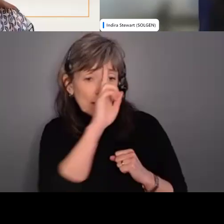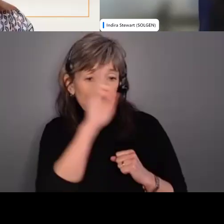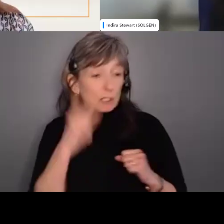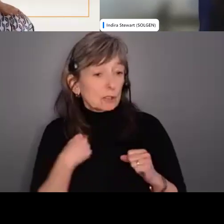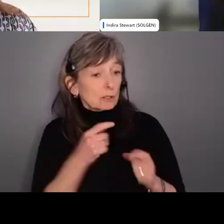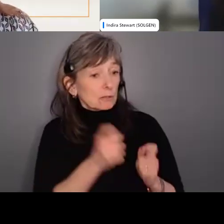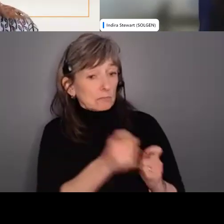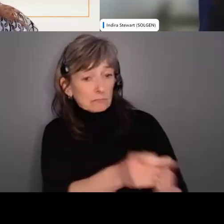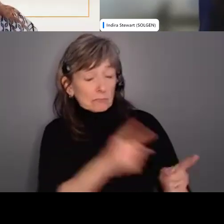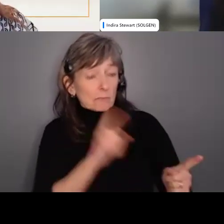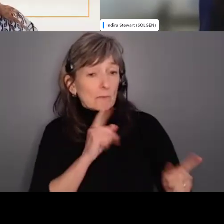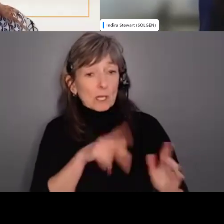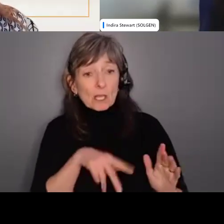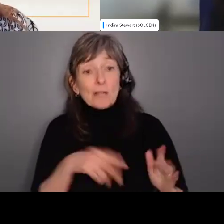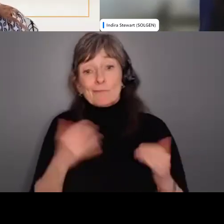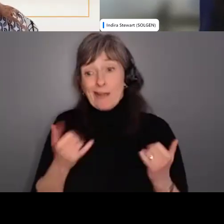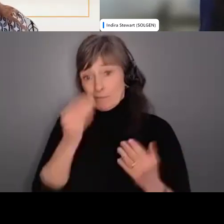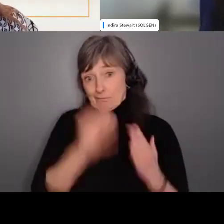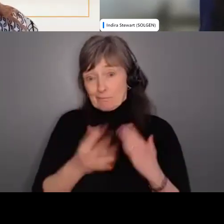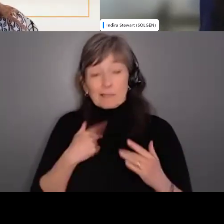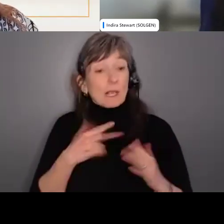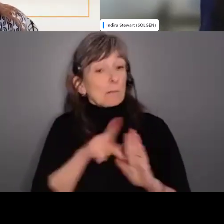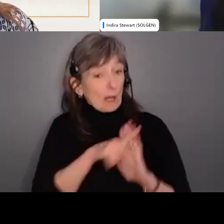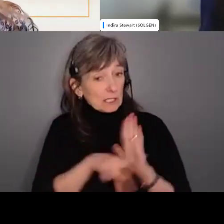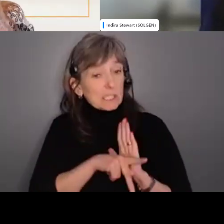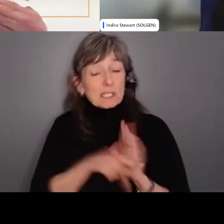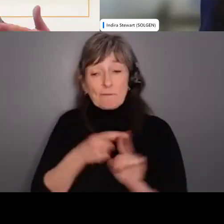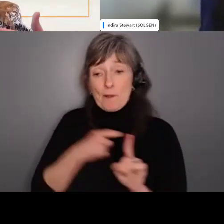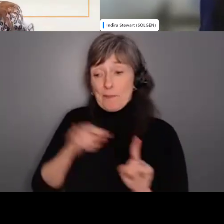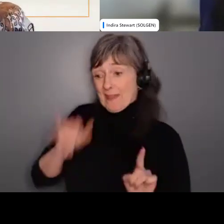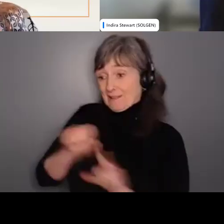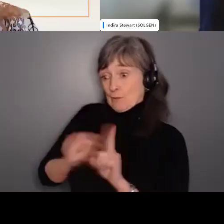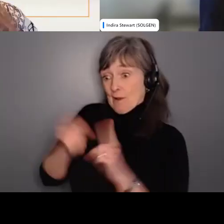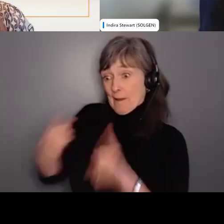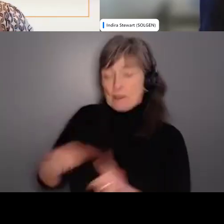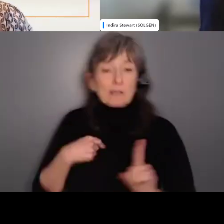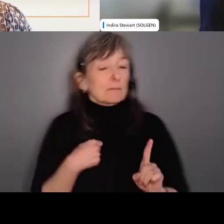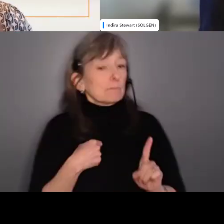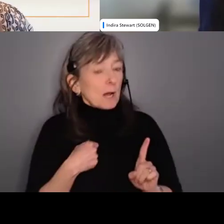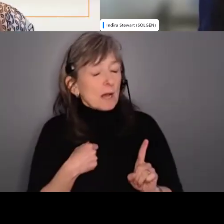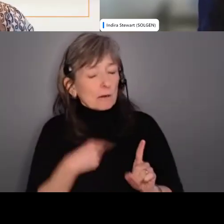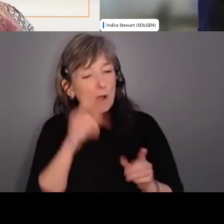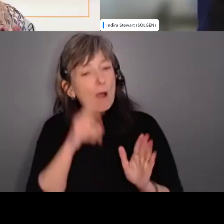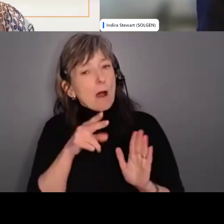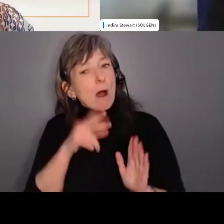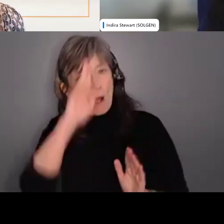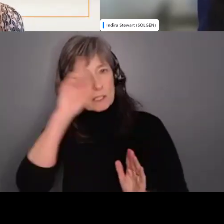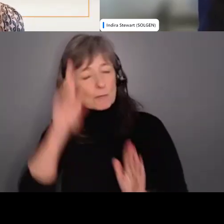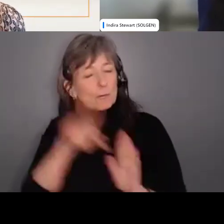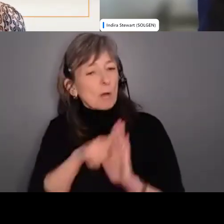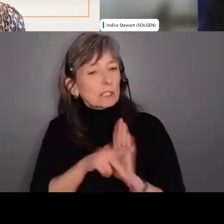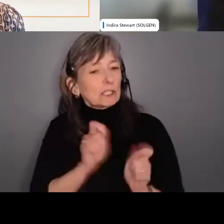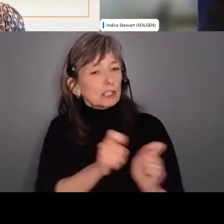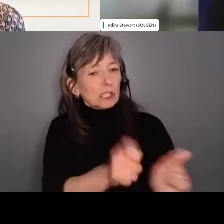within hospital policies as a result of the recommendations in this incident, which is a positive move forward, because what we do is want to have change. But